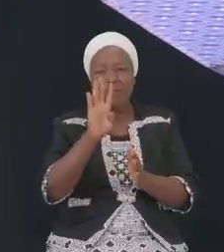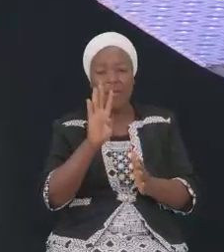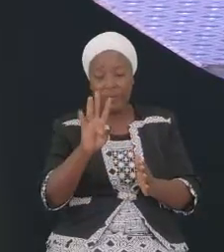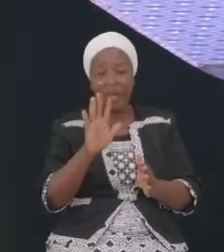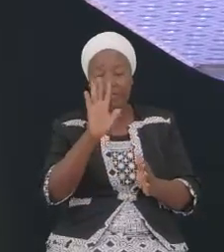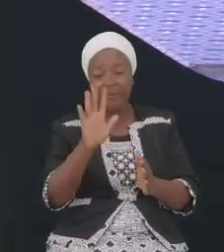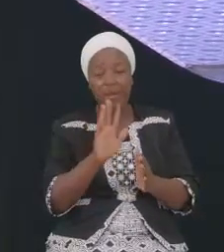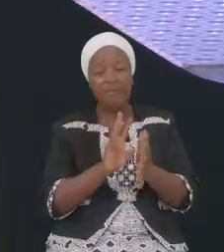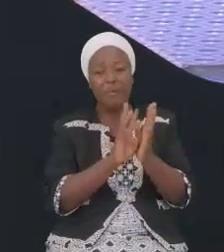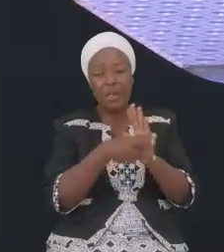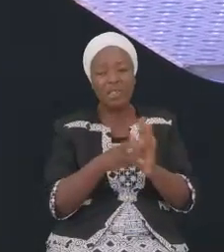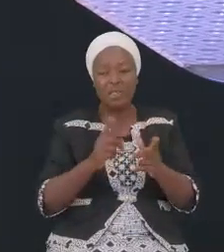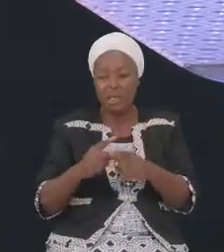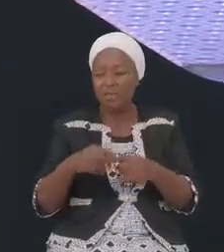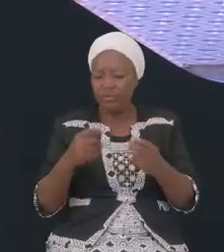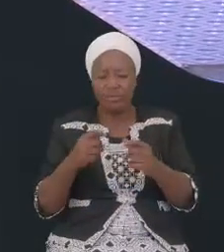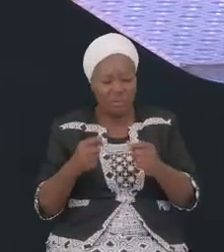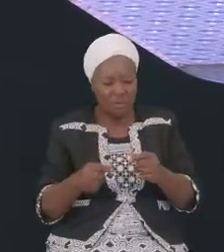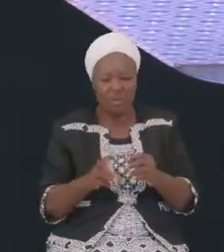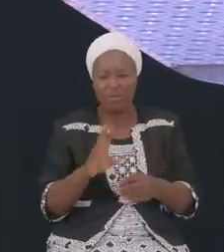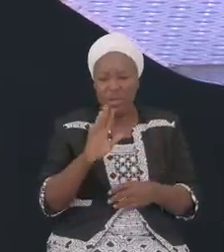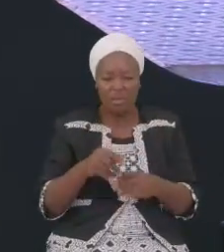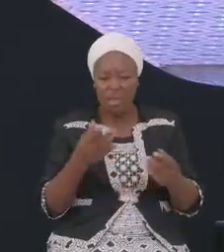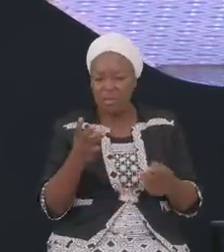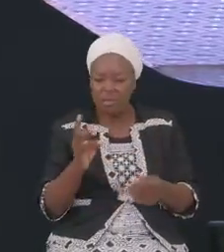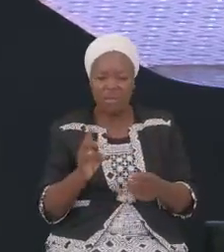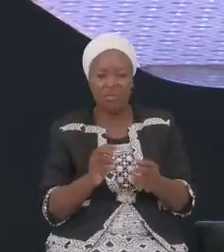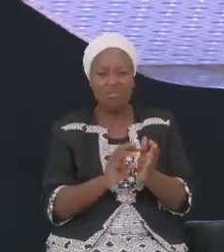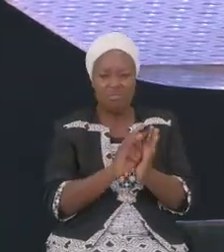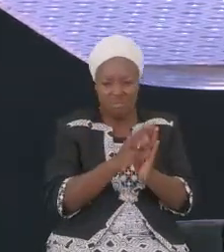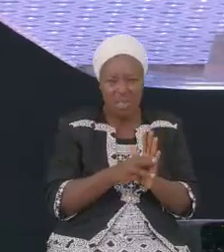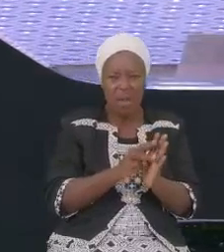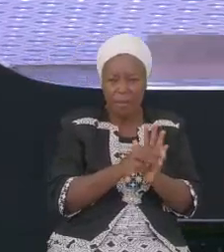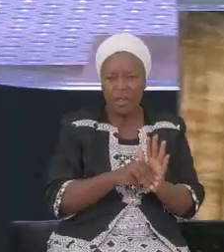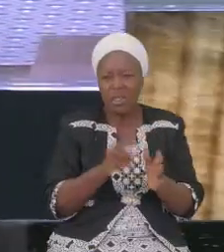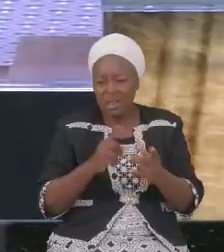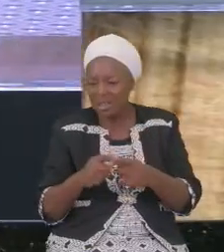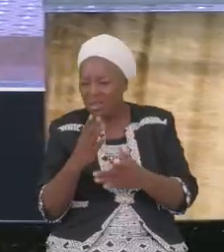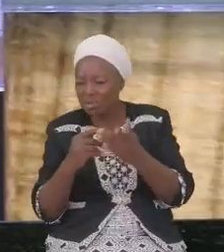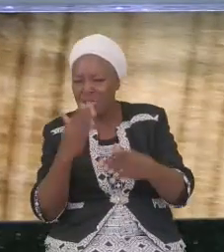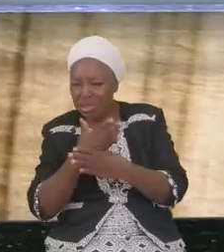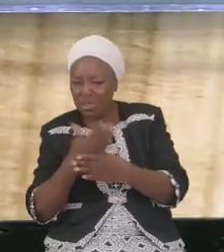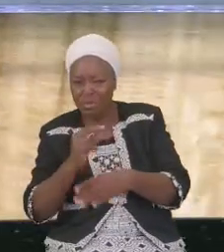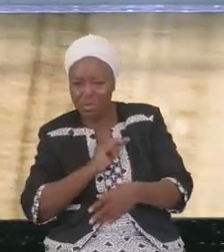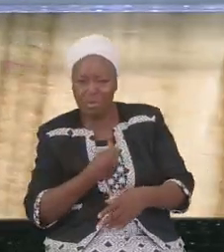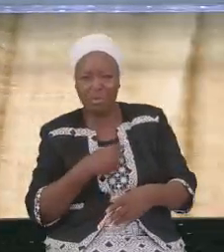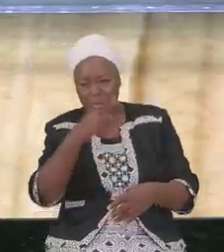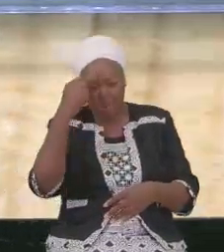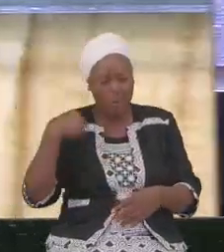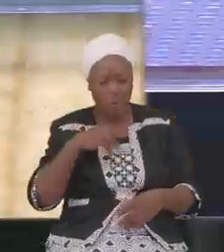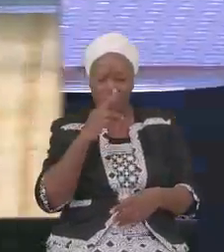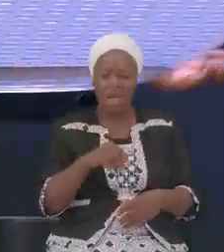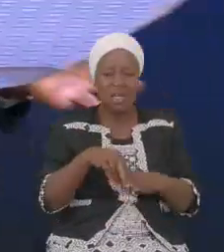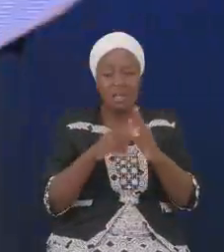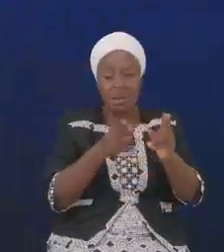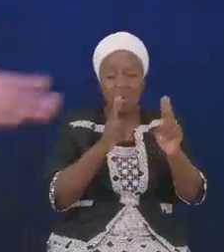for 10 minutes, something is, disturbing somebody somewhere. Because we ourselves were in a hurry, and there